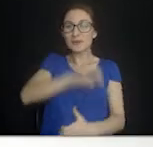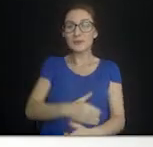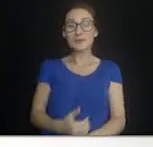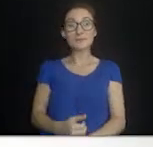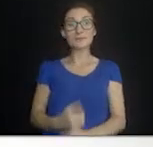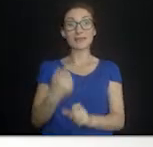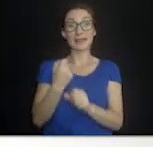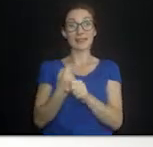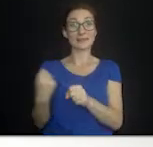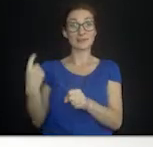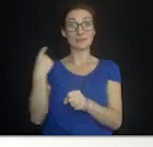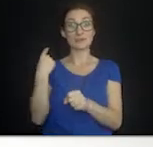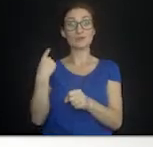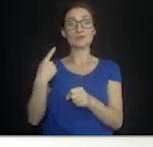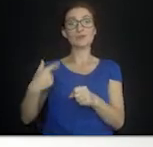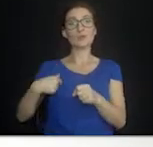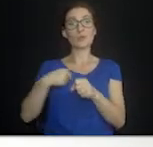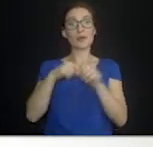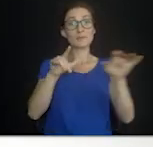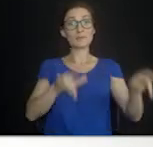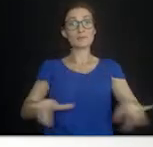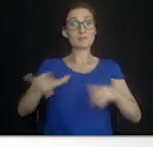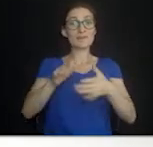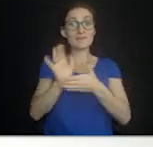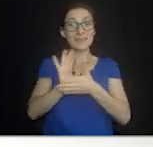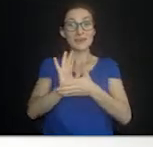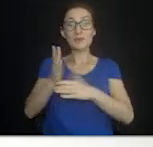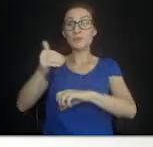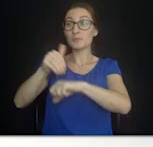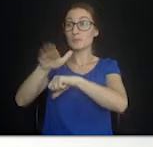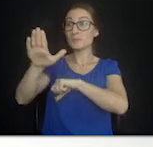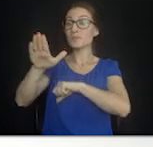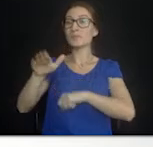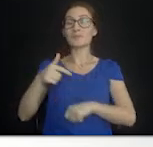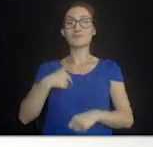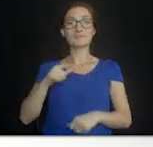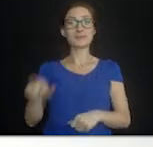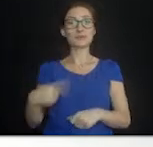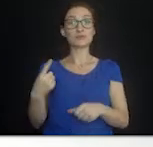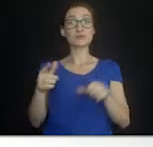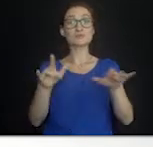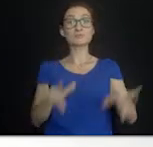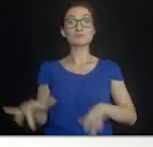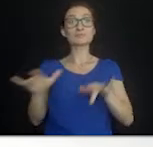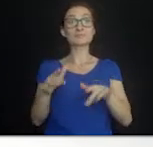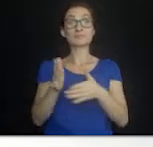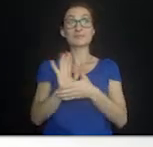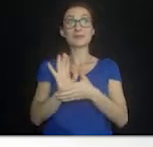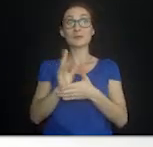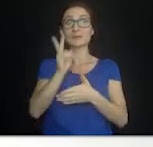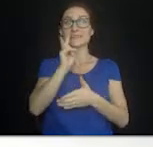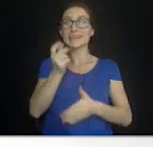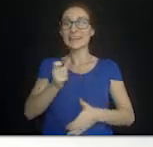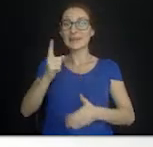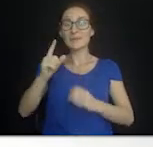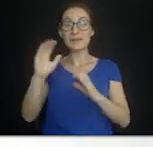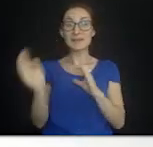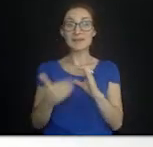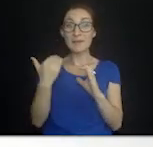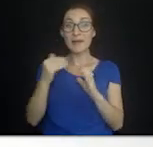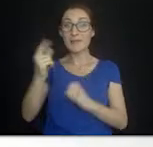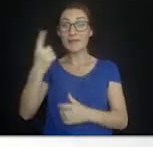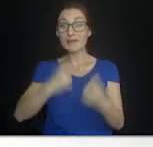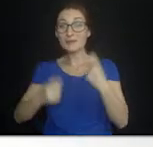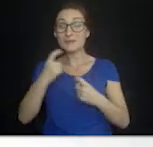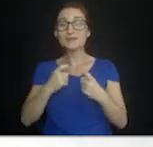us submit a little video, and that was it. So I basically submitted a video and just waited to see if anybody would email and ask questions. So